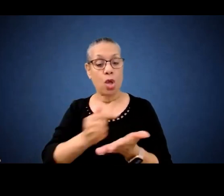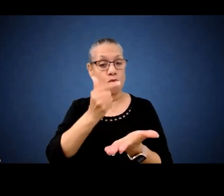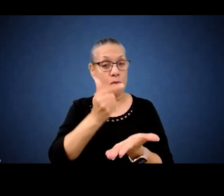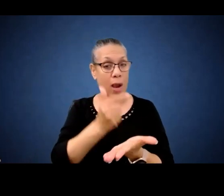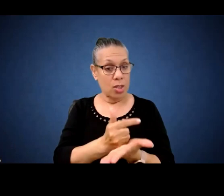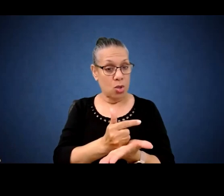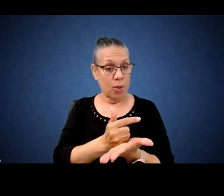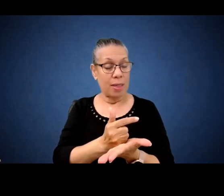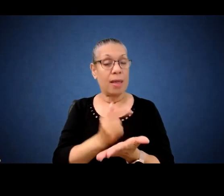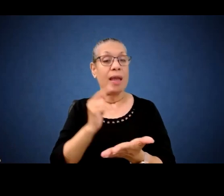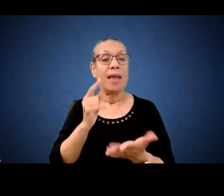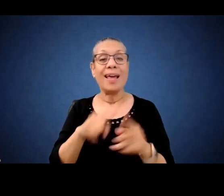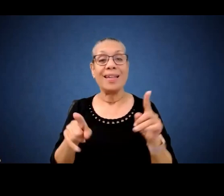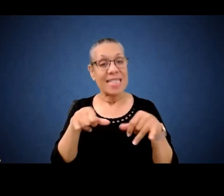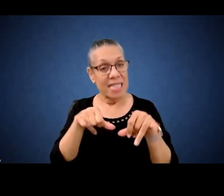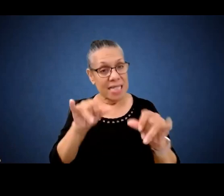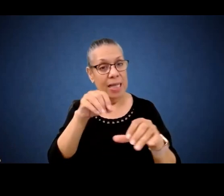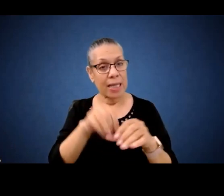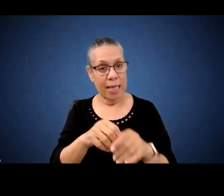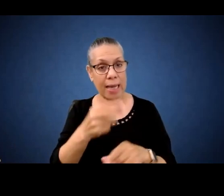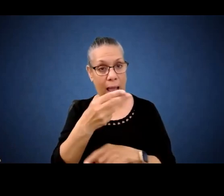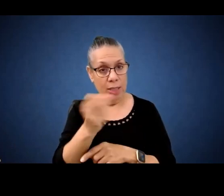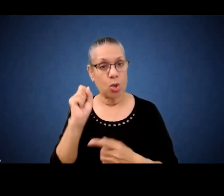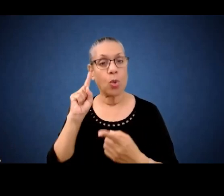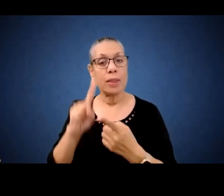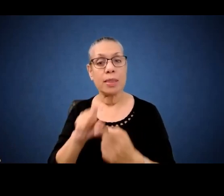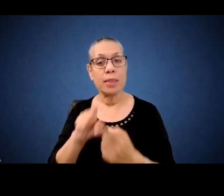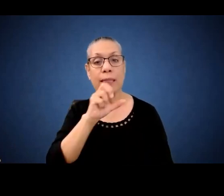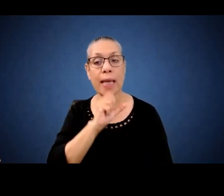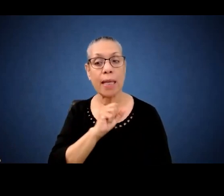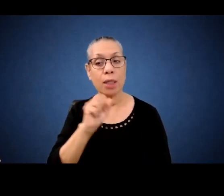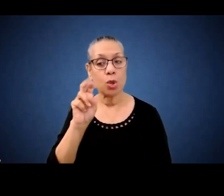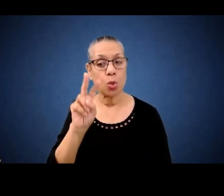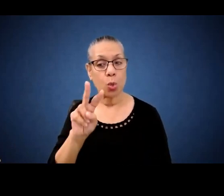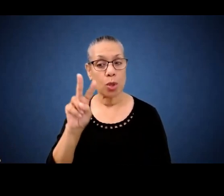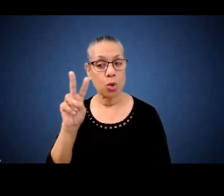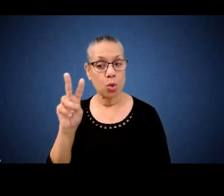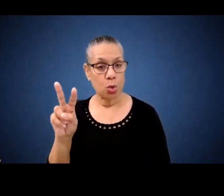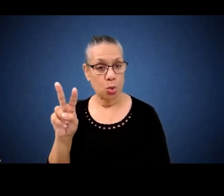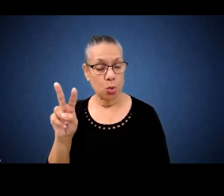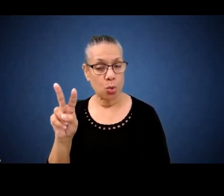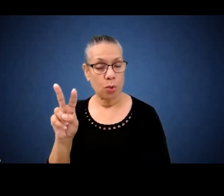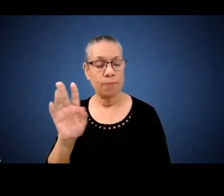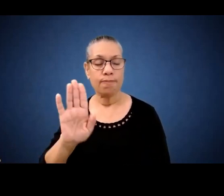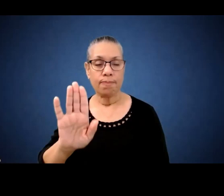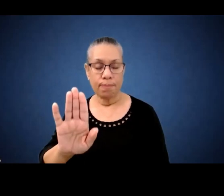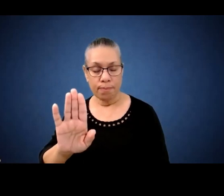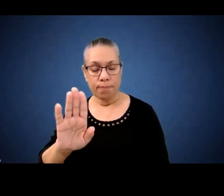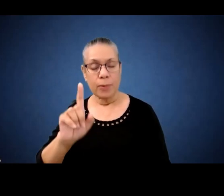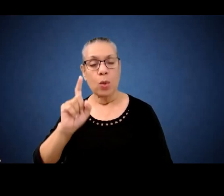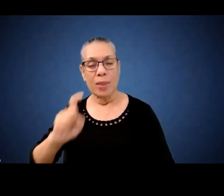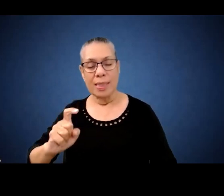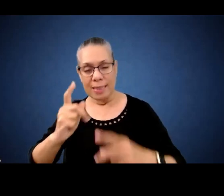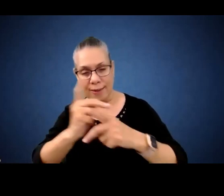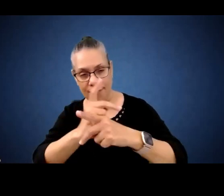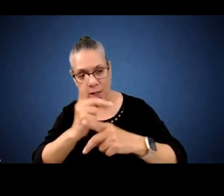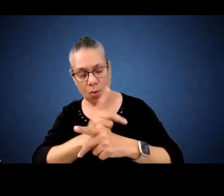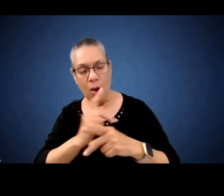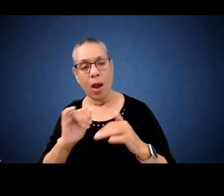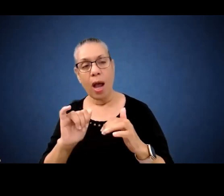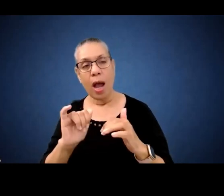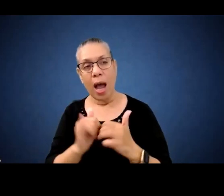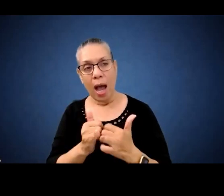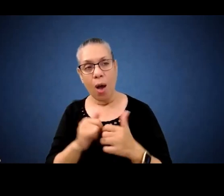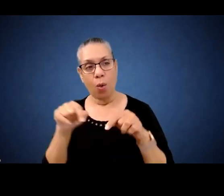until 22, we would really need to look a little bit deeper into how work with